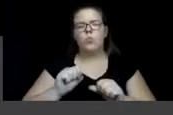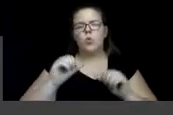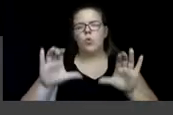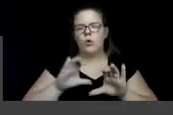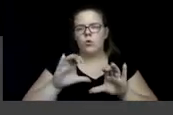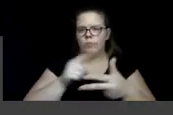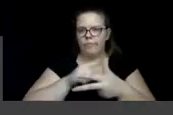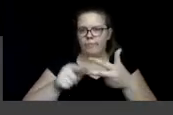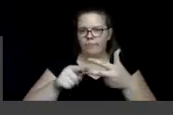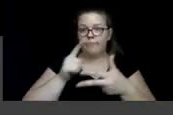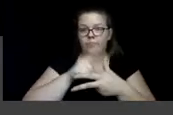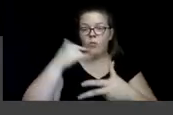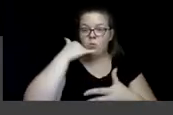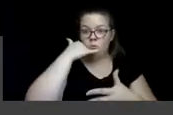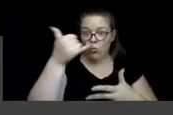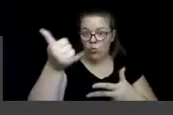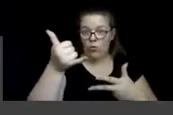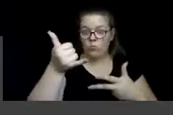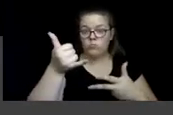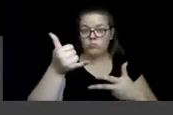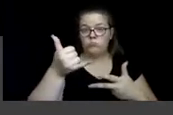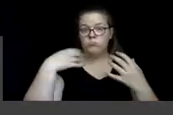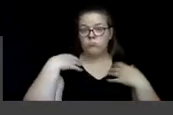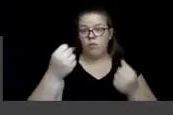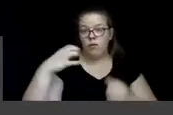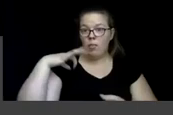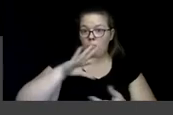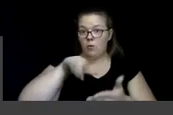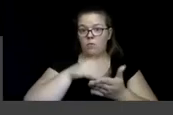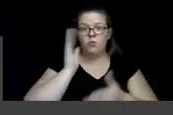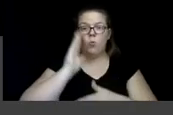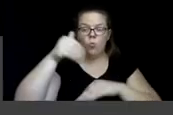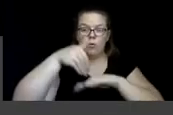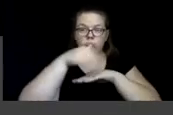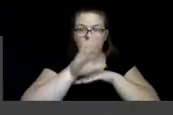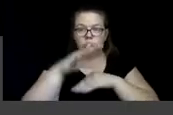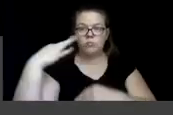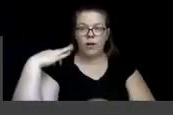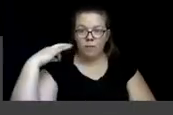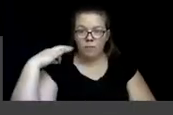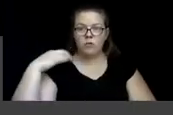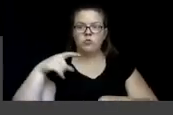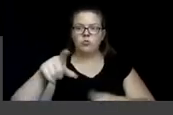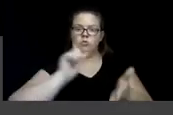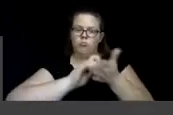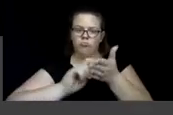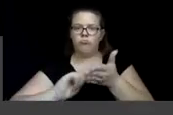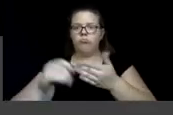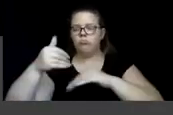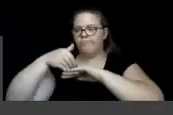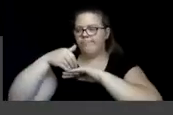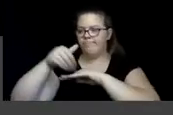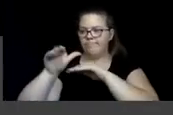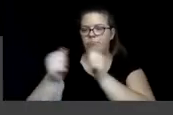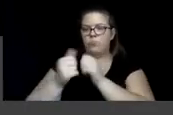either call in. The Health Benefits Center will mail an individual an application. They would just fill it out and mail it back with a copy of